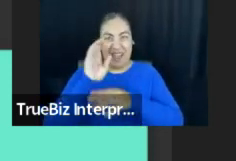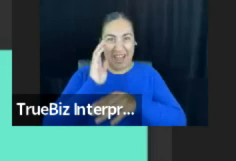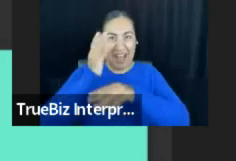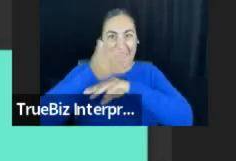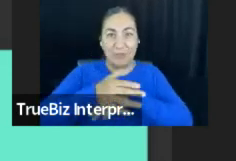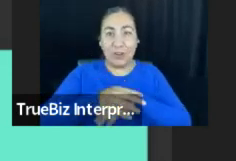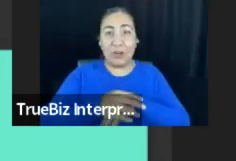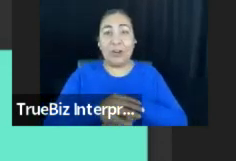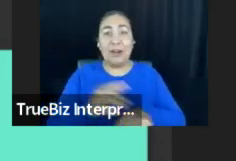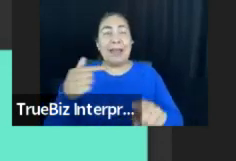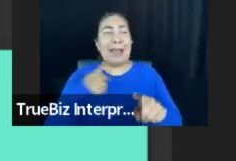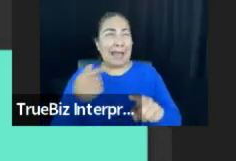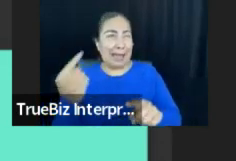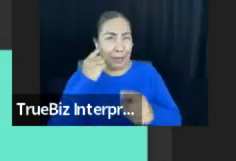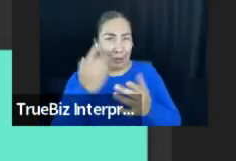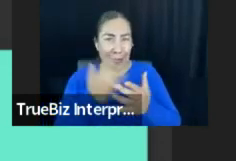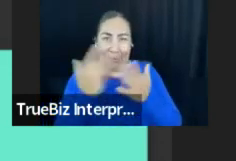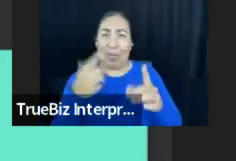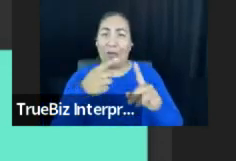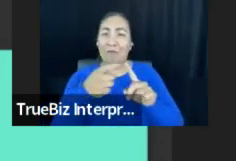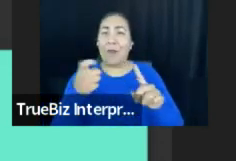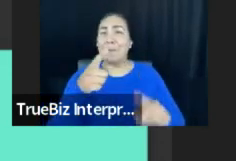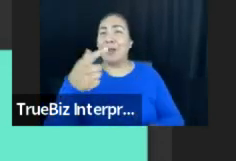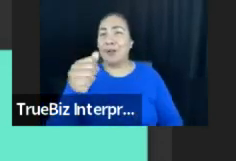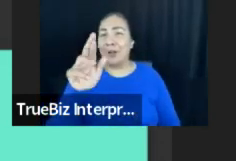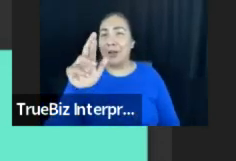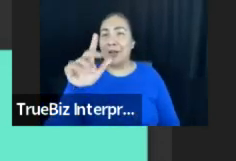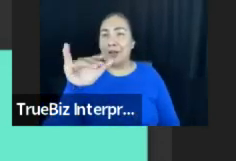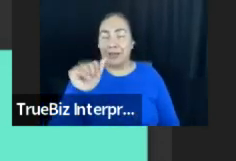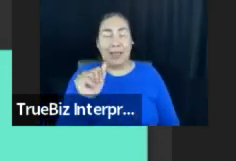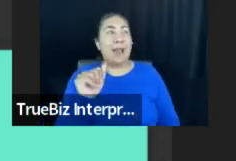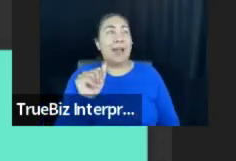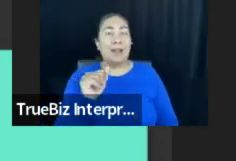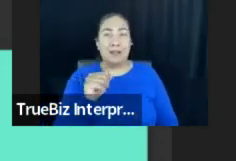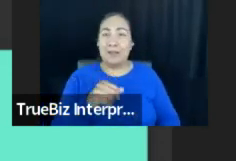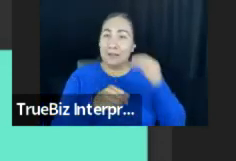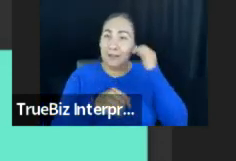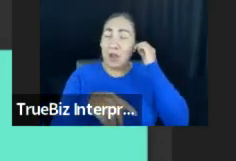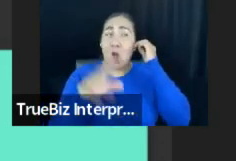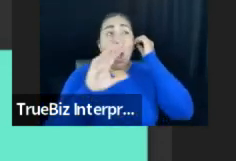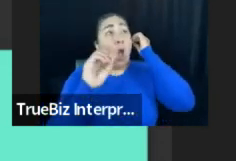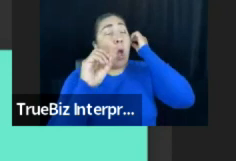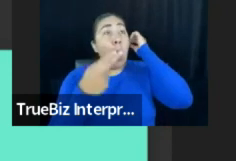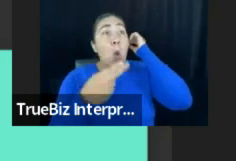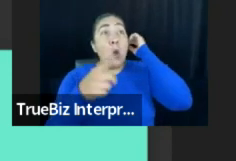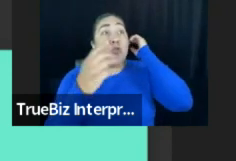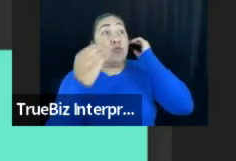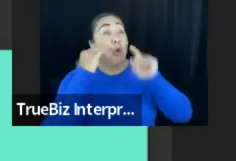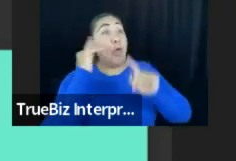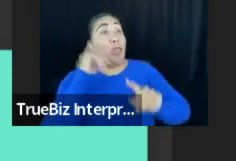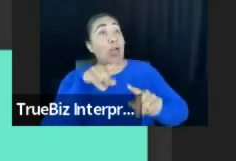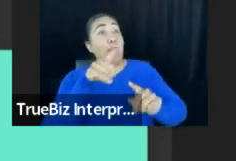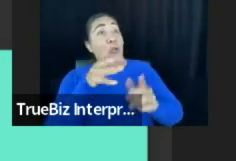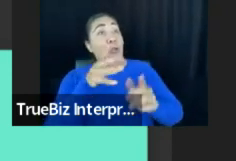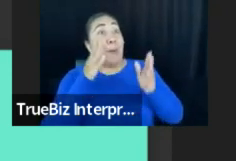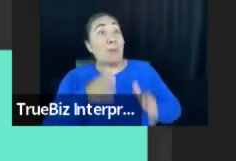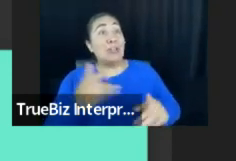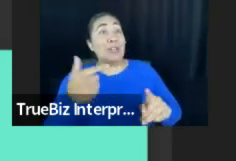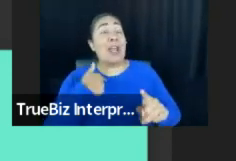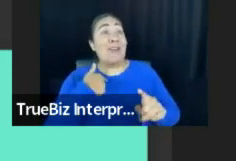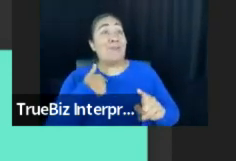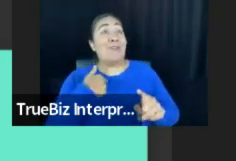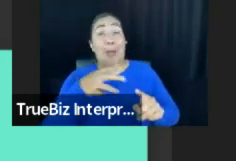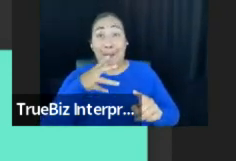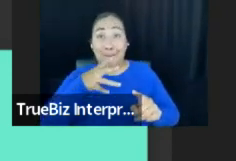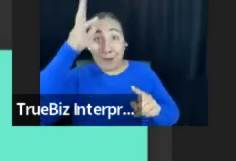I actually hear a lot from Garlia. Garlia very frequently would be like, oh, did you know that this person has parenting, caregiving needs? And I'm